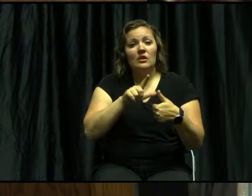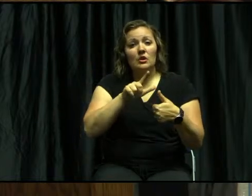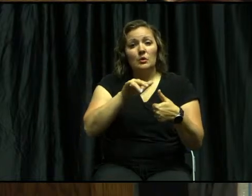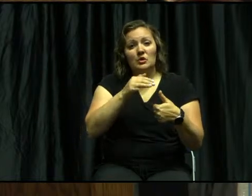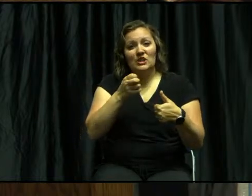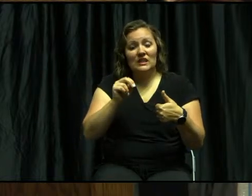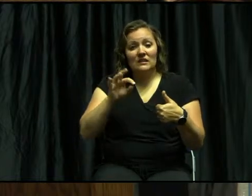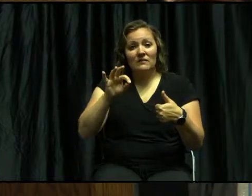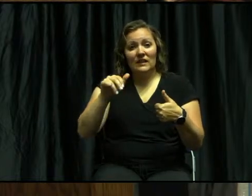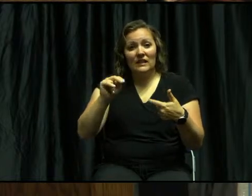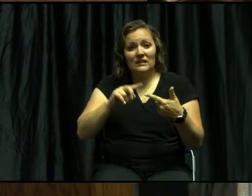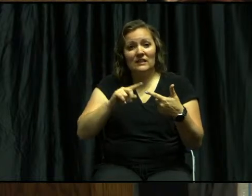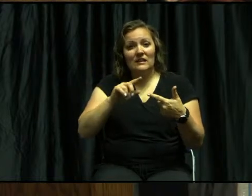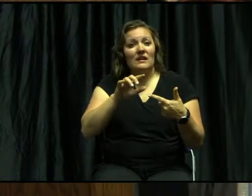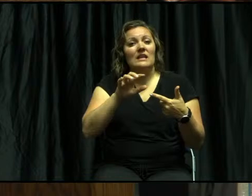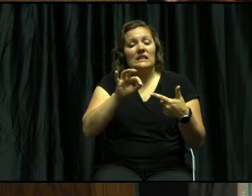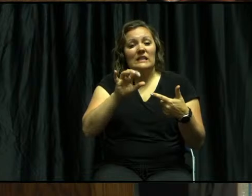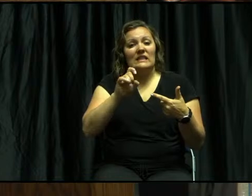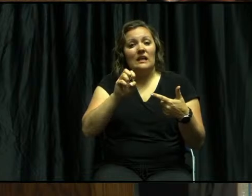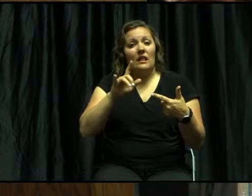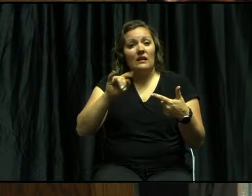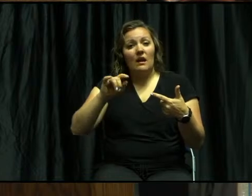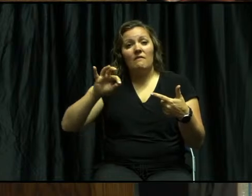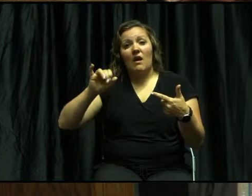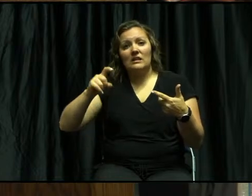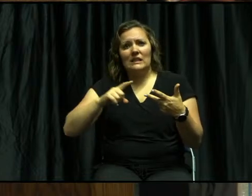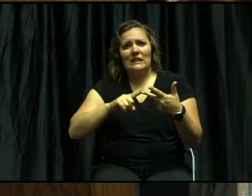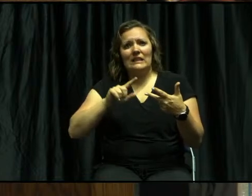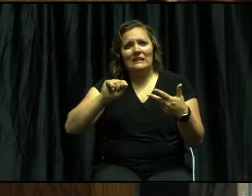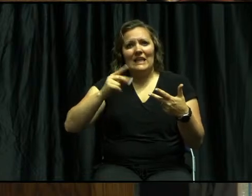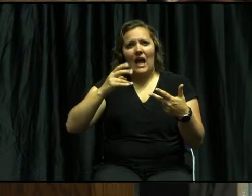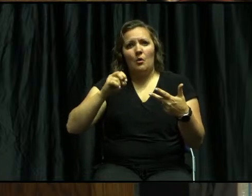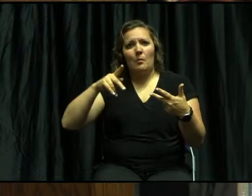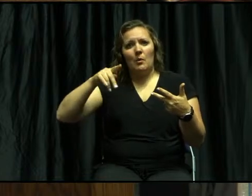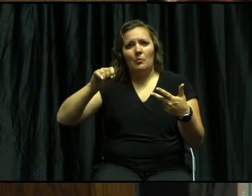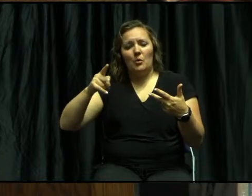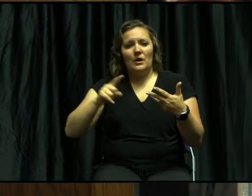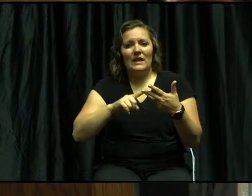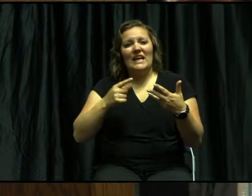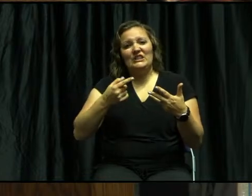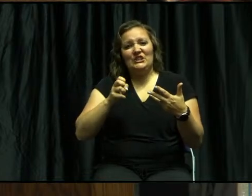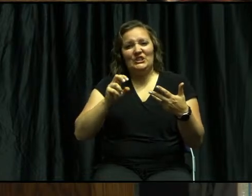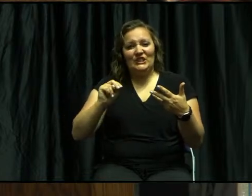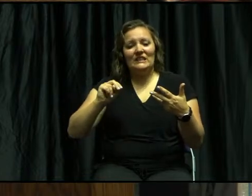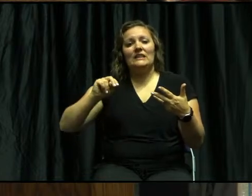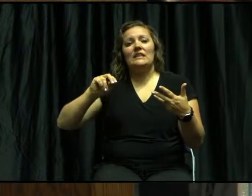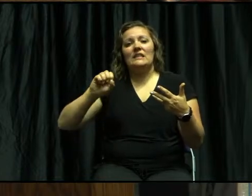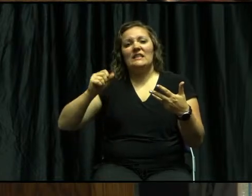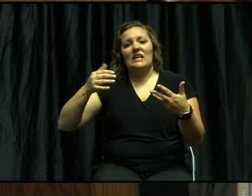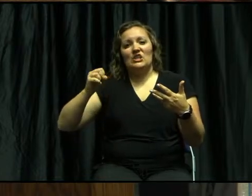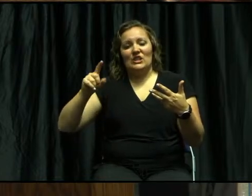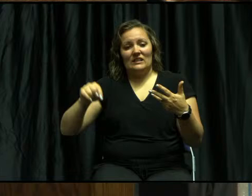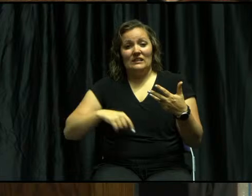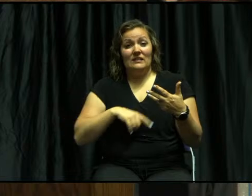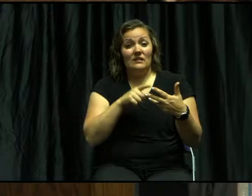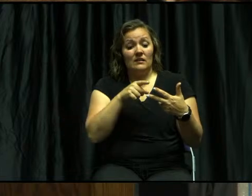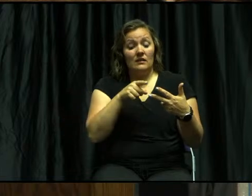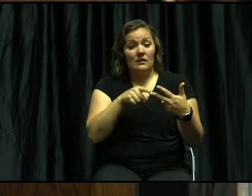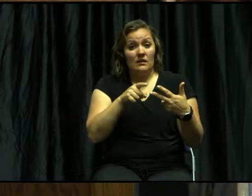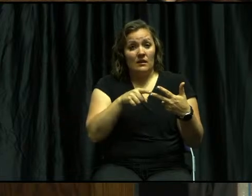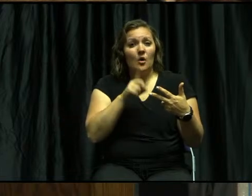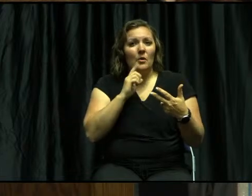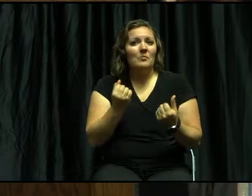Flint, Cecilia Foxley, Tau Papua, and Jean Sessions. Tau Papua will then provide our